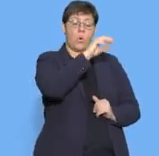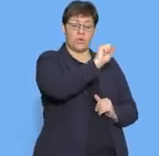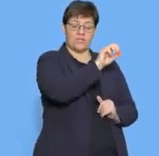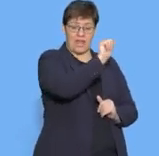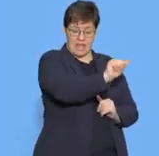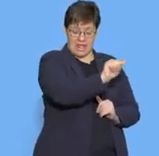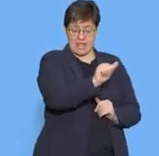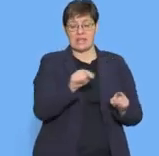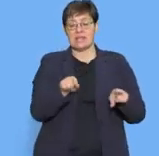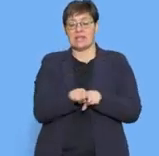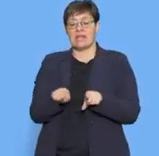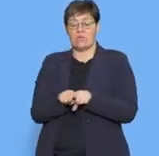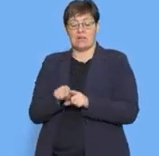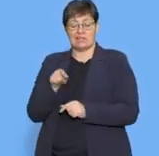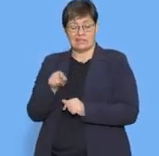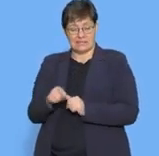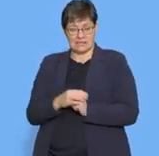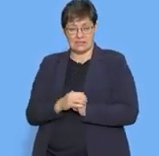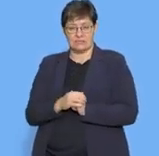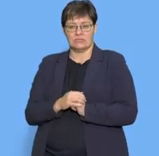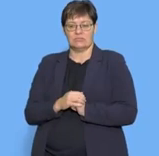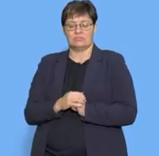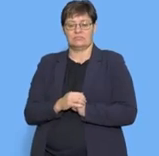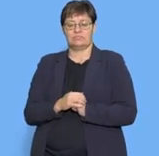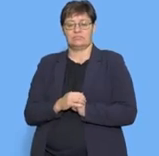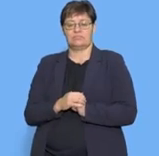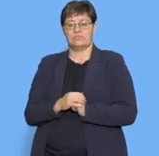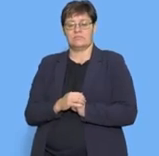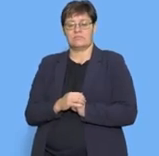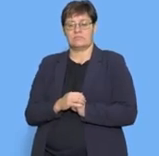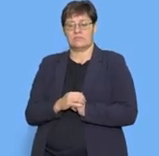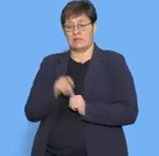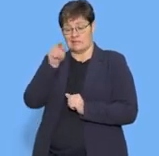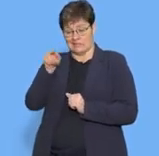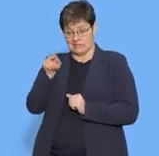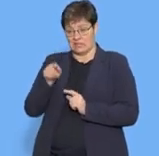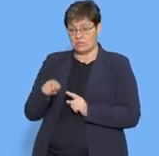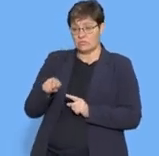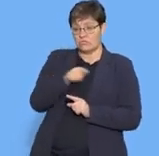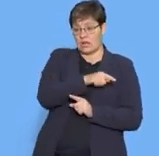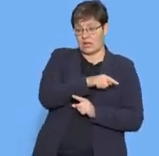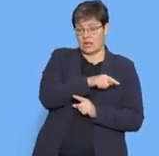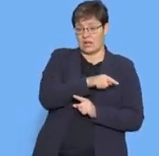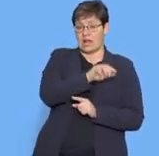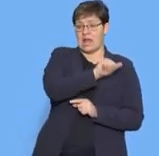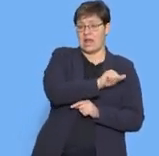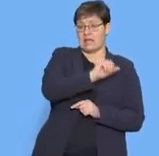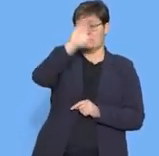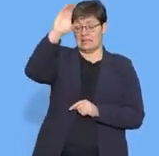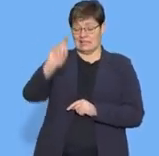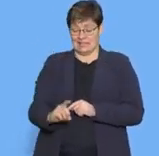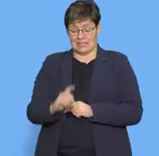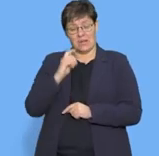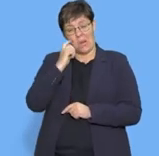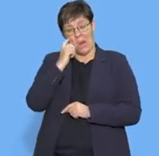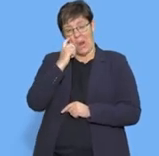A. So cos of A is now going to be in this triangle, because remember we're working with triangle ACD,